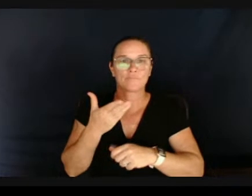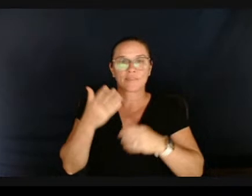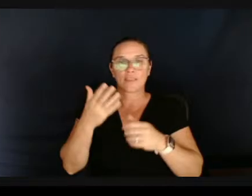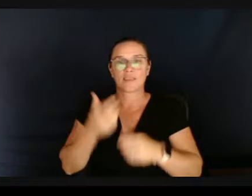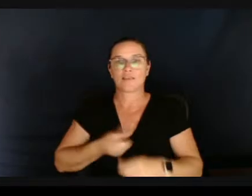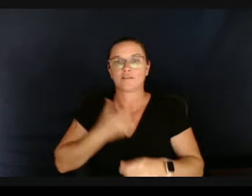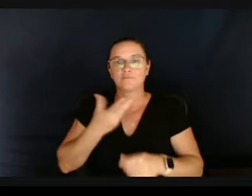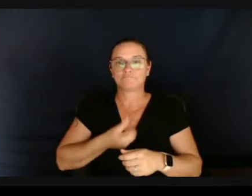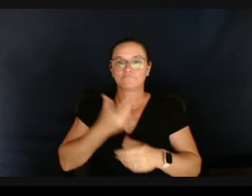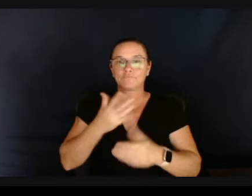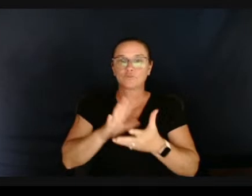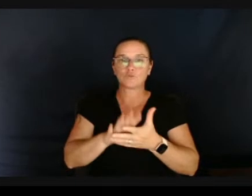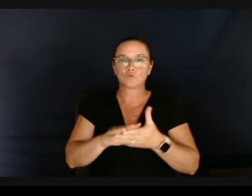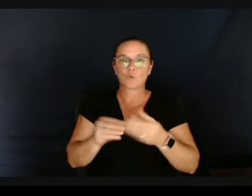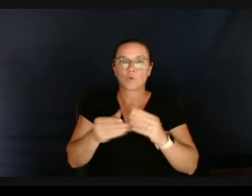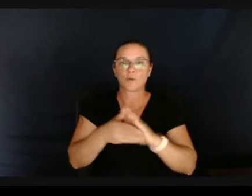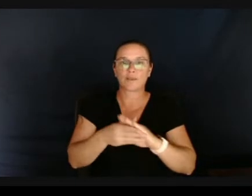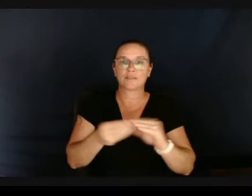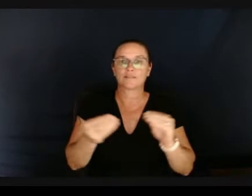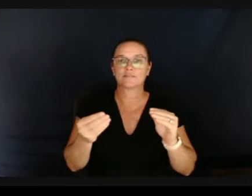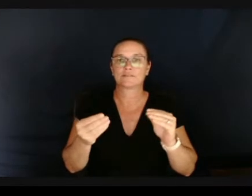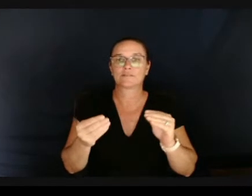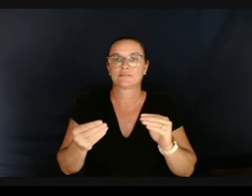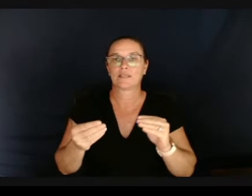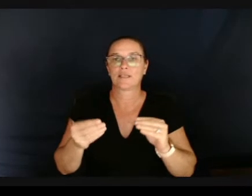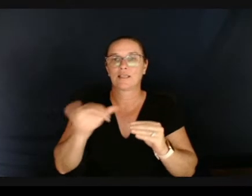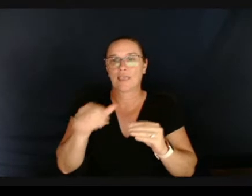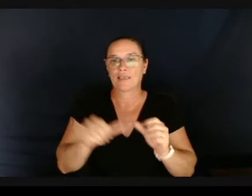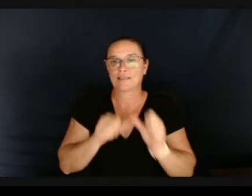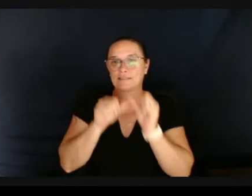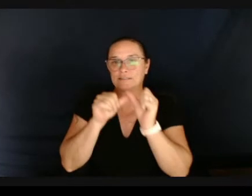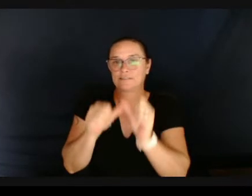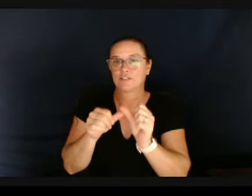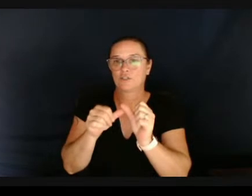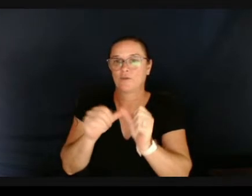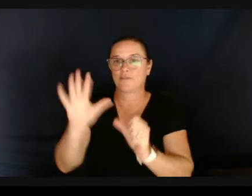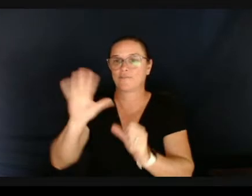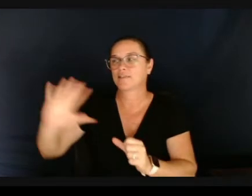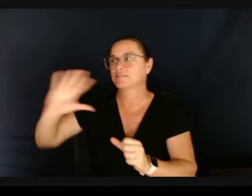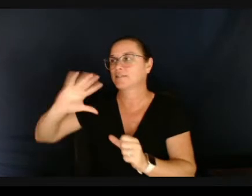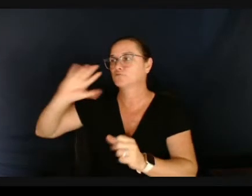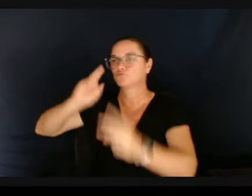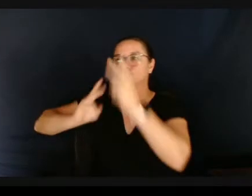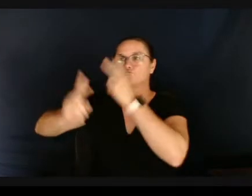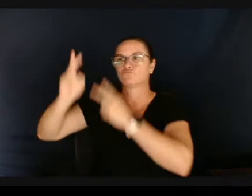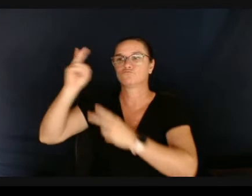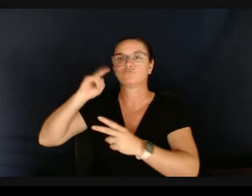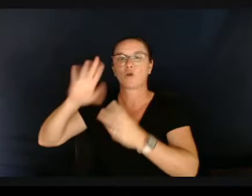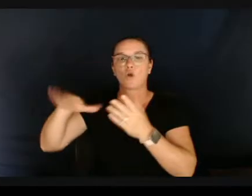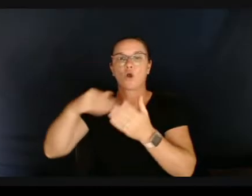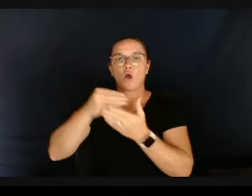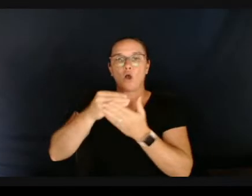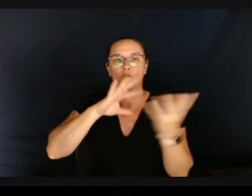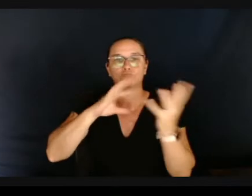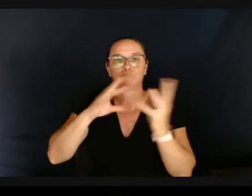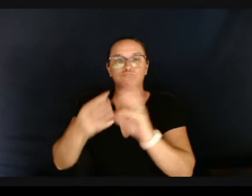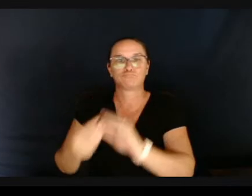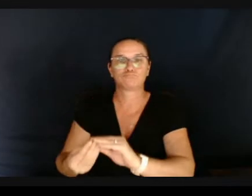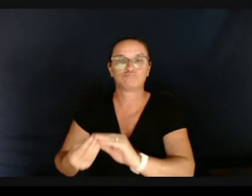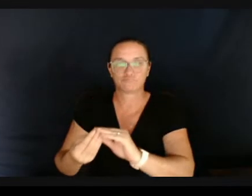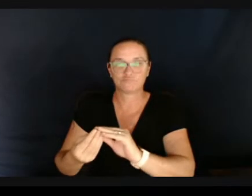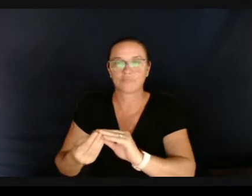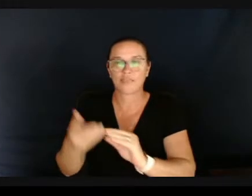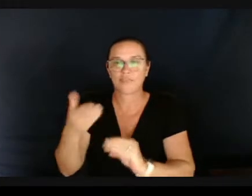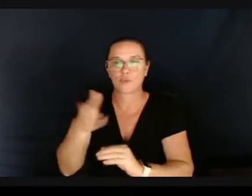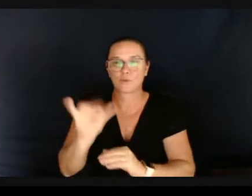Storyteller, it's like a continuation of ancestral memory. All those things there as